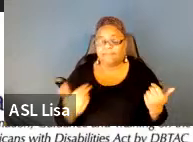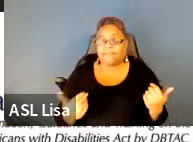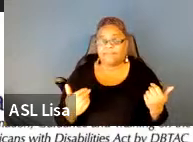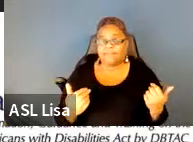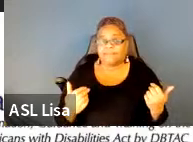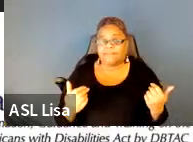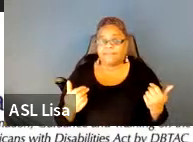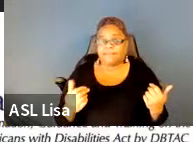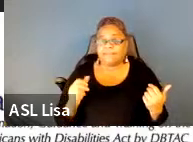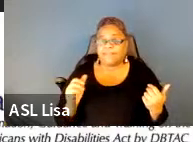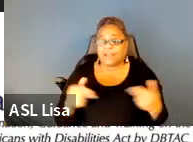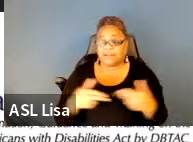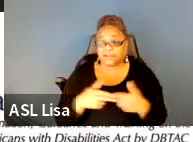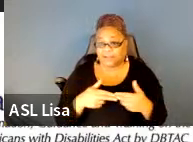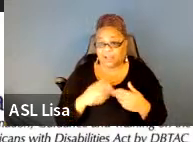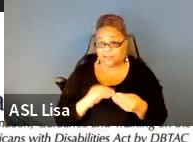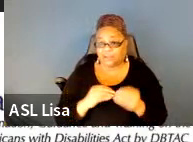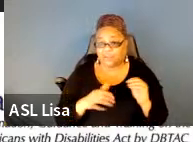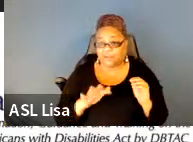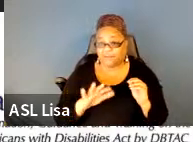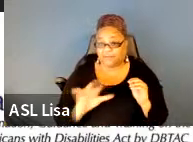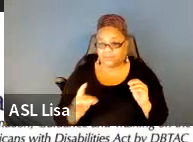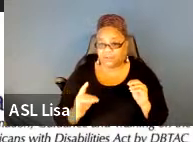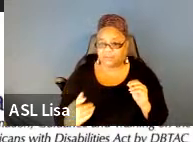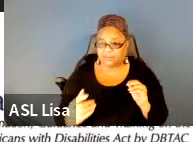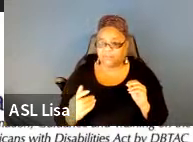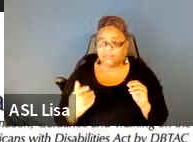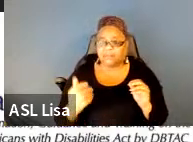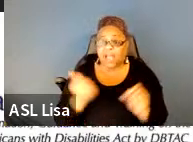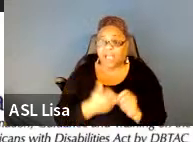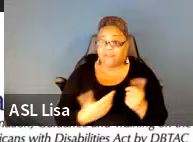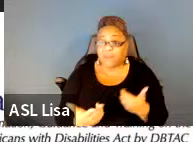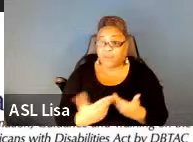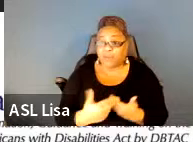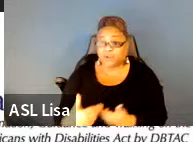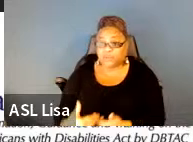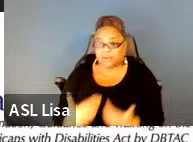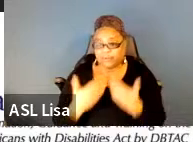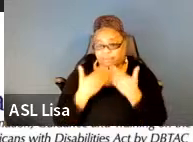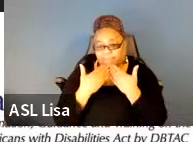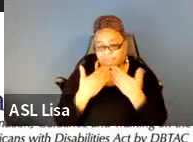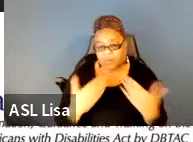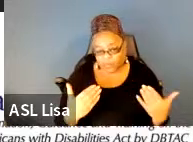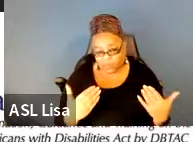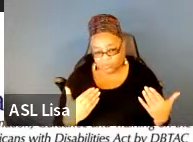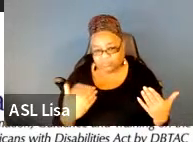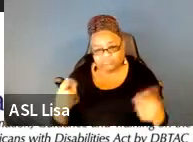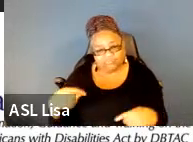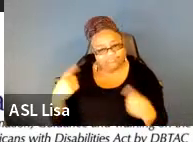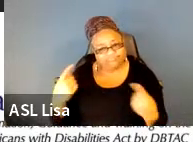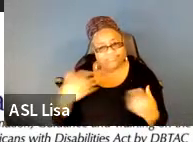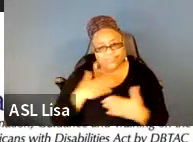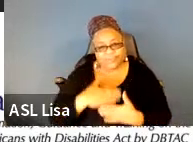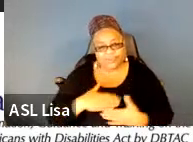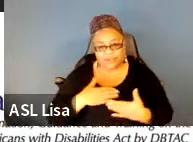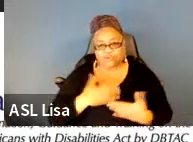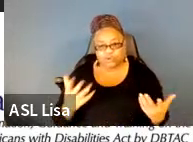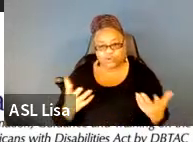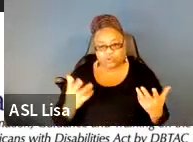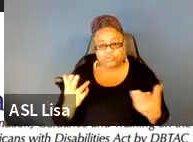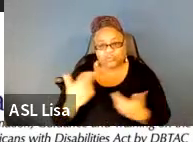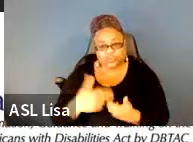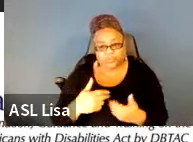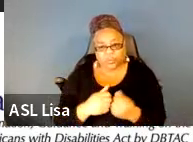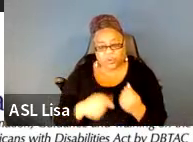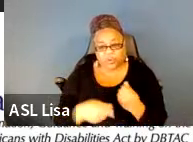Slide number 58. Again, I want to thank everybody for participating in today's webinar. It's been our pleasure to be with you, speak to you